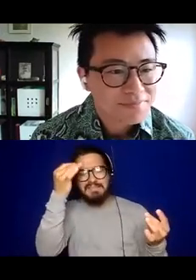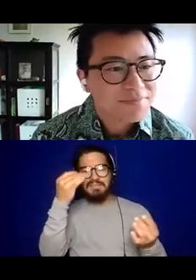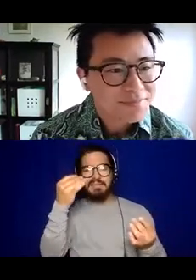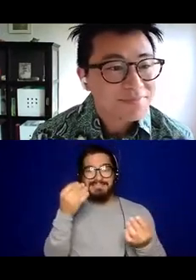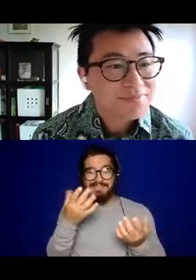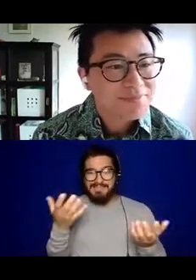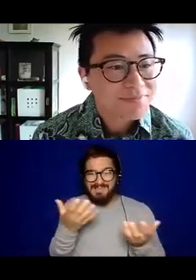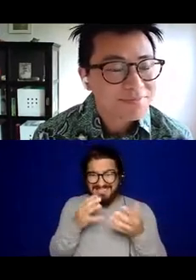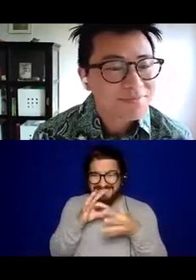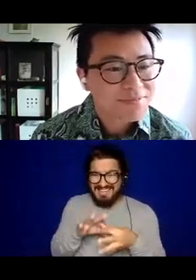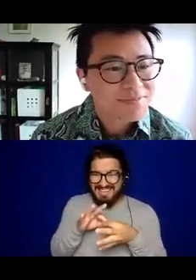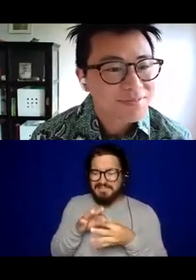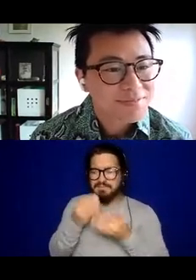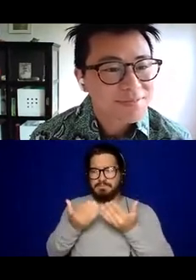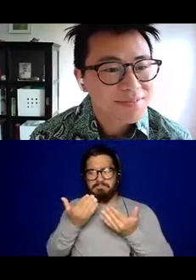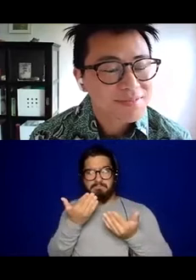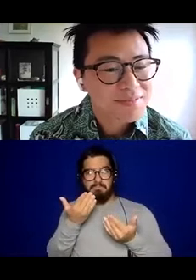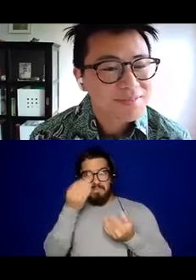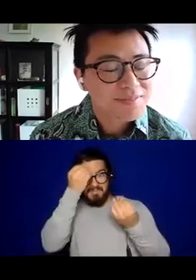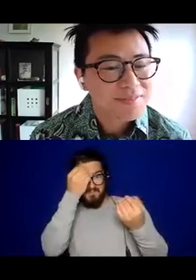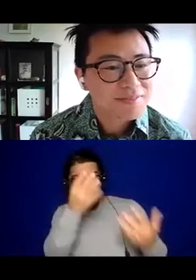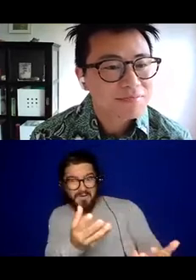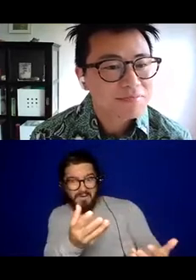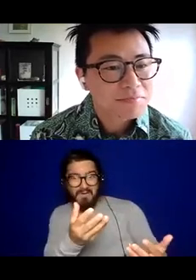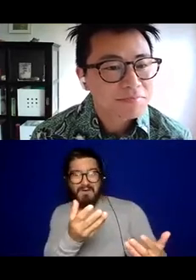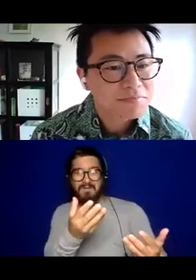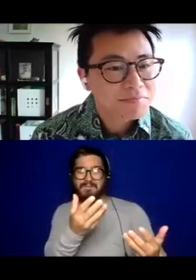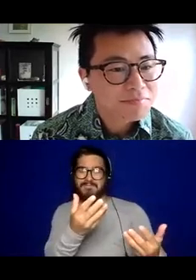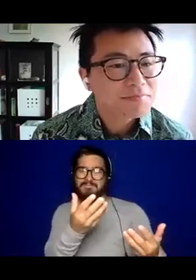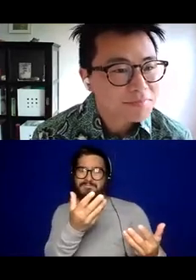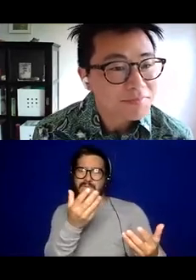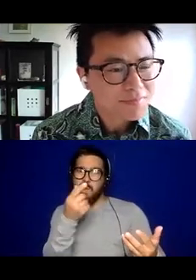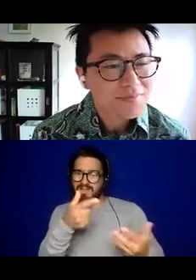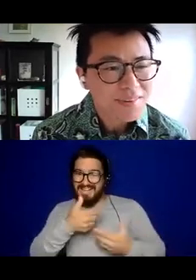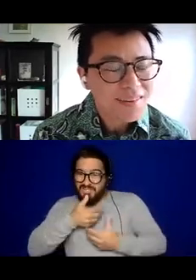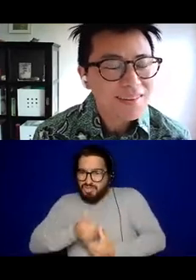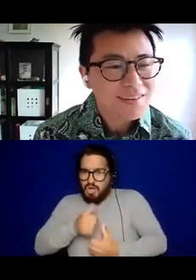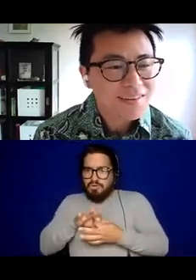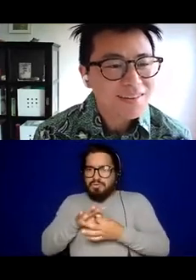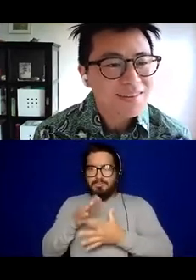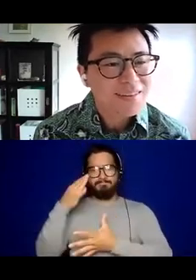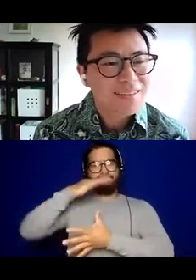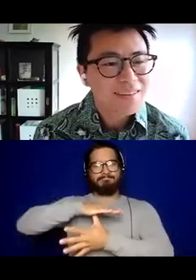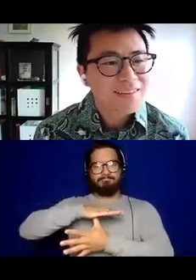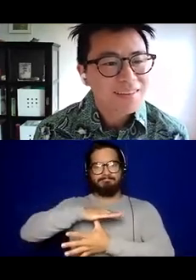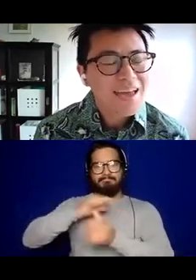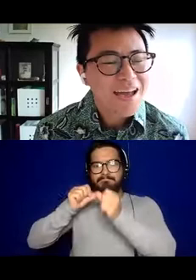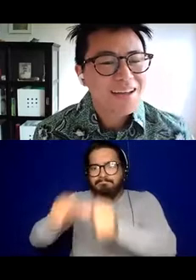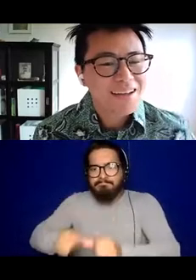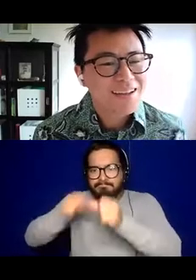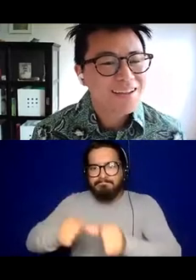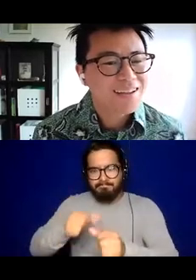that we can inform them and also just hold that trust relationship as we move through this whole challenge.